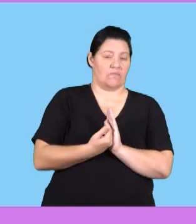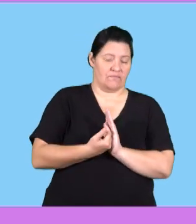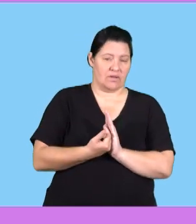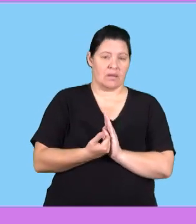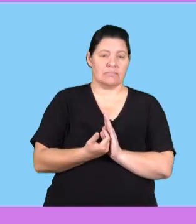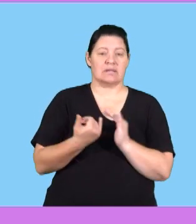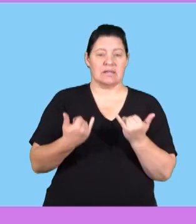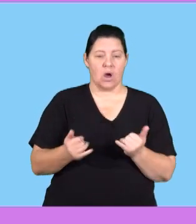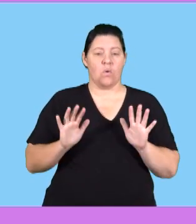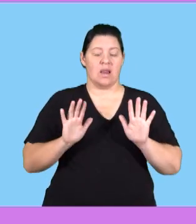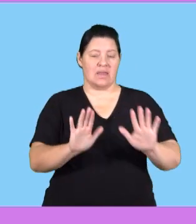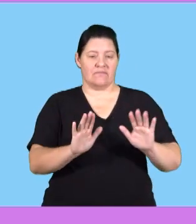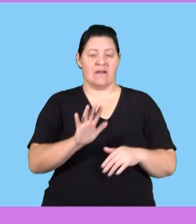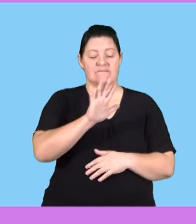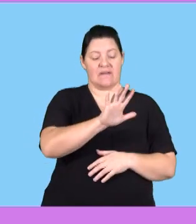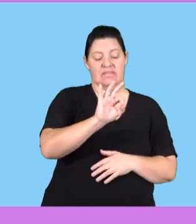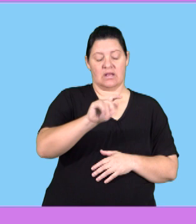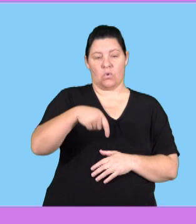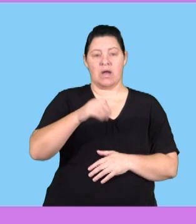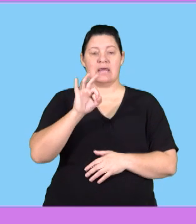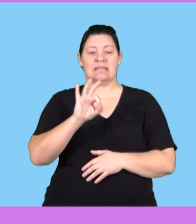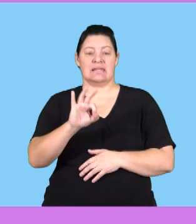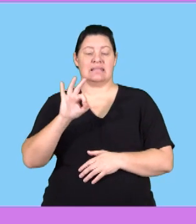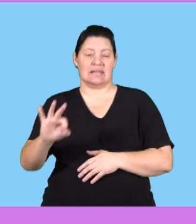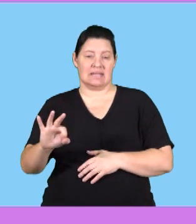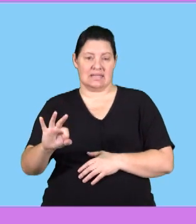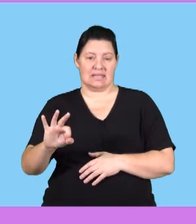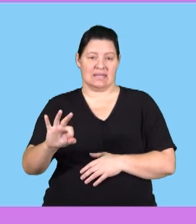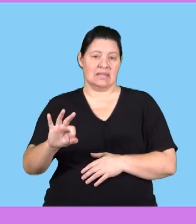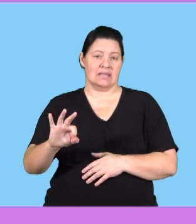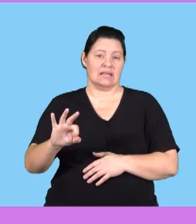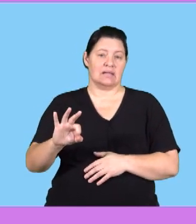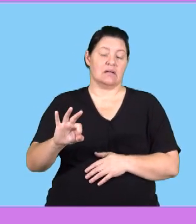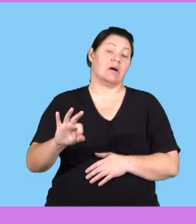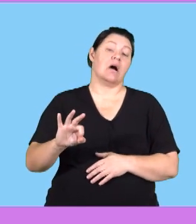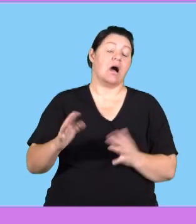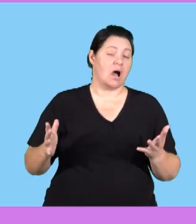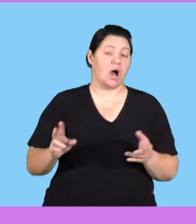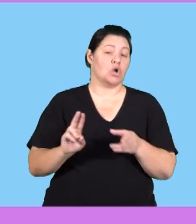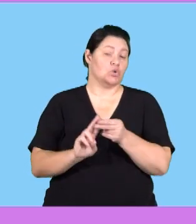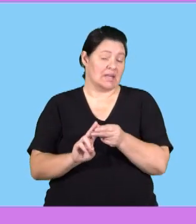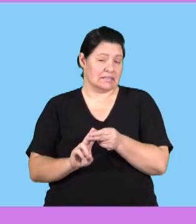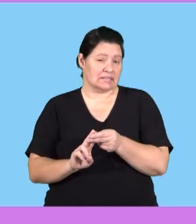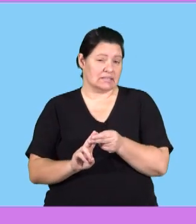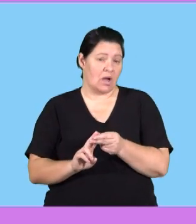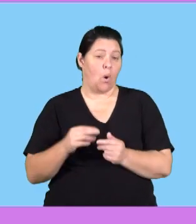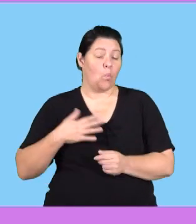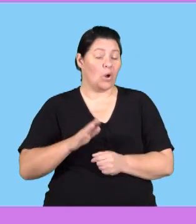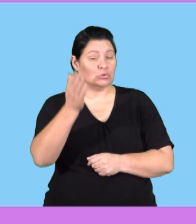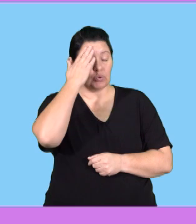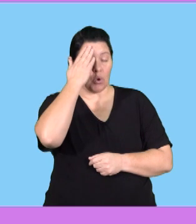to round it off. So now we can leave it as 53.33. Now I want to address the issue of